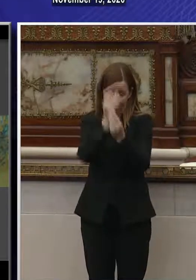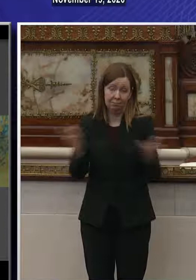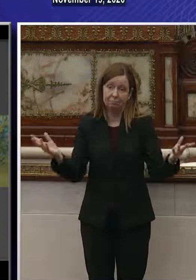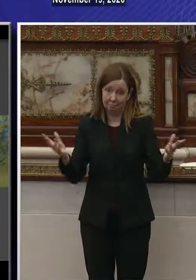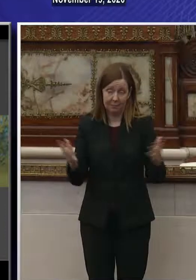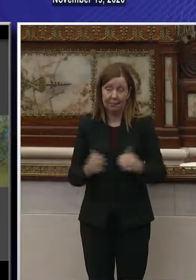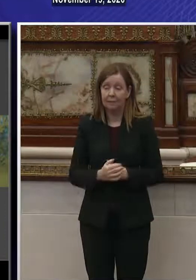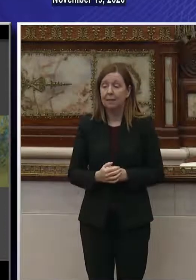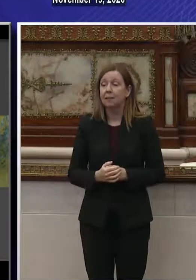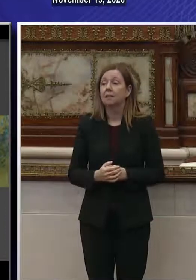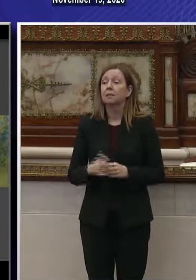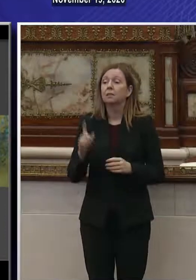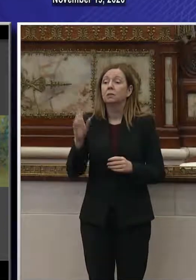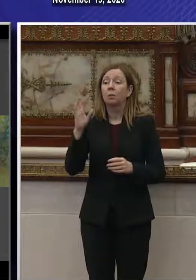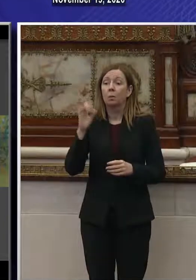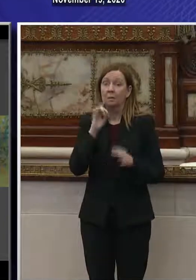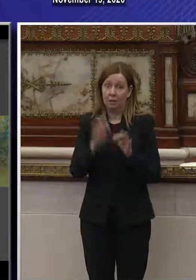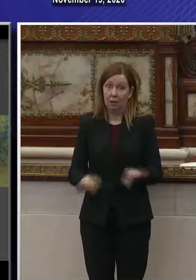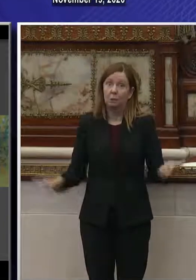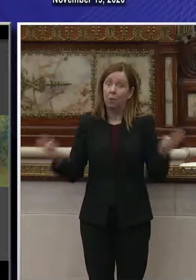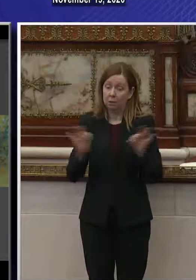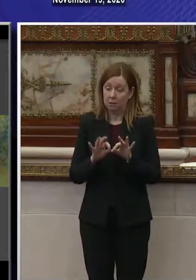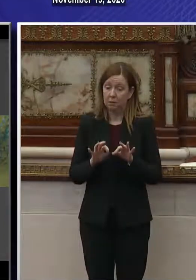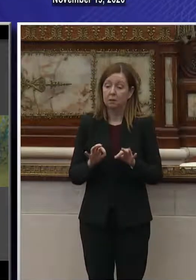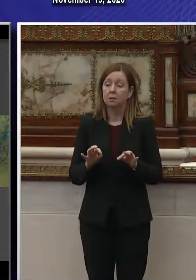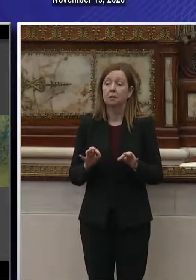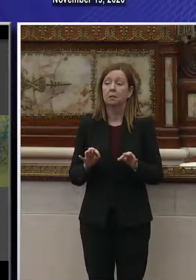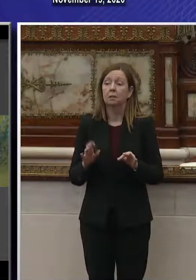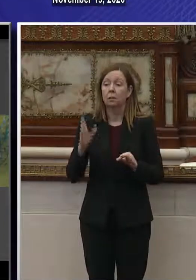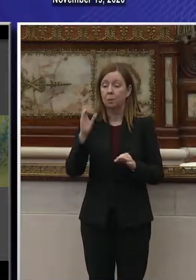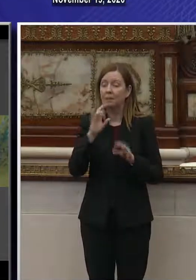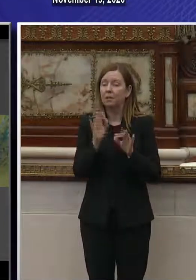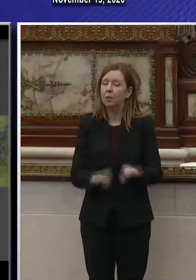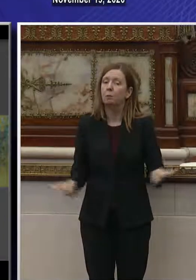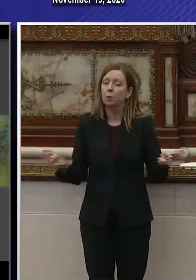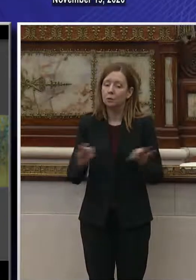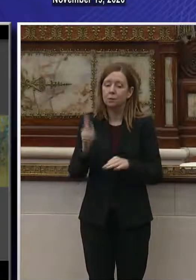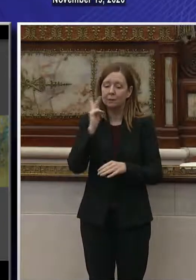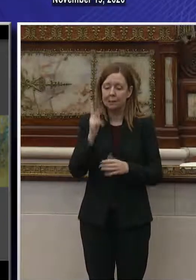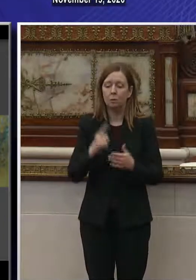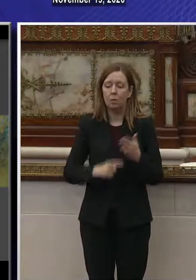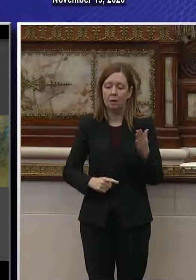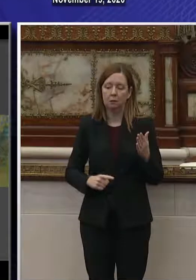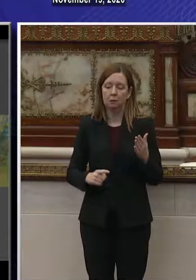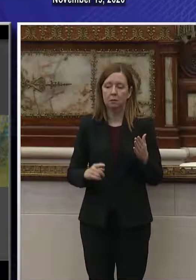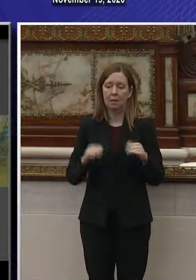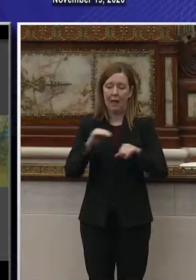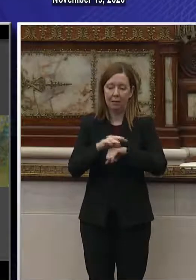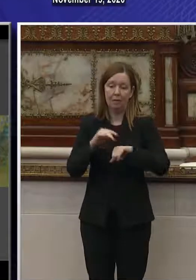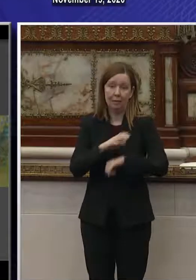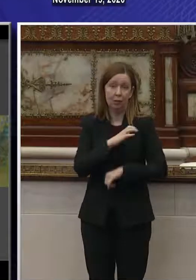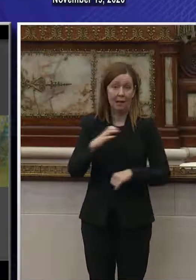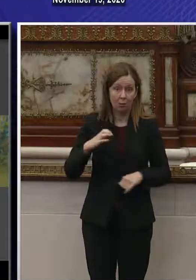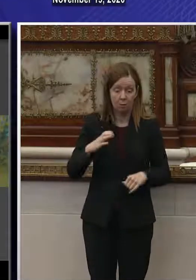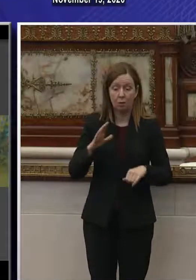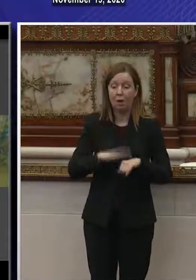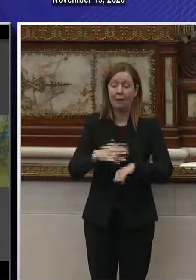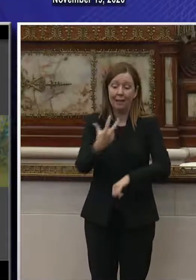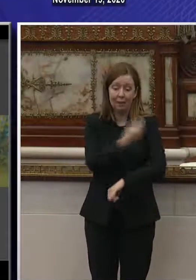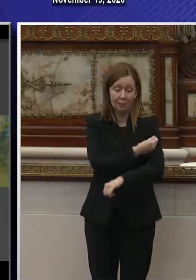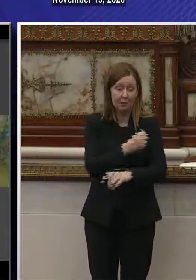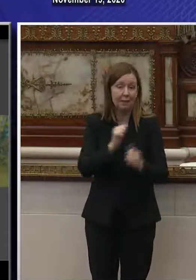So it's going to be very important. To me, it's going to be very important to see what the Advisory Council on